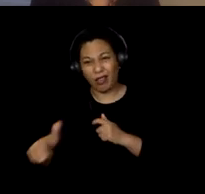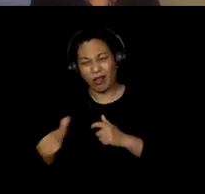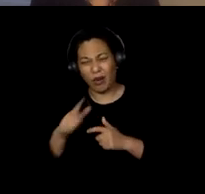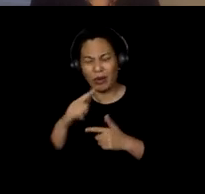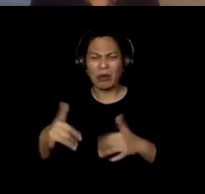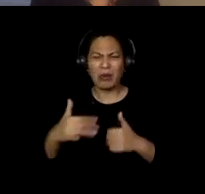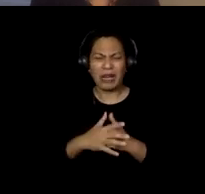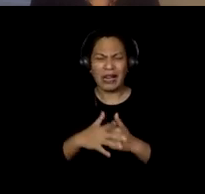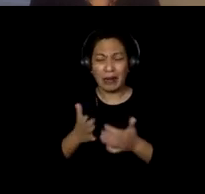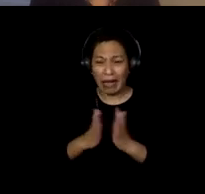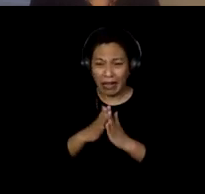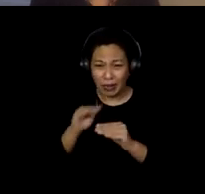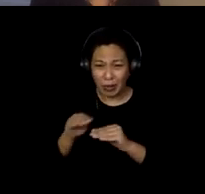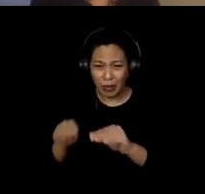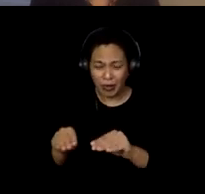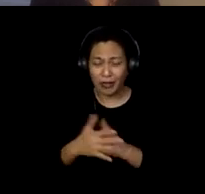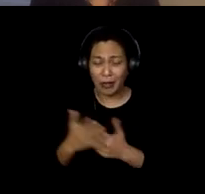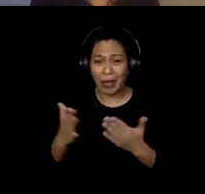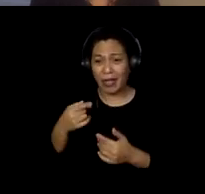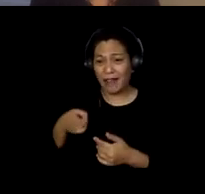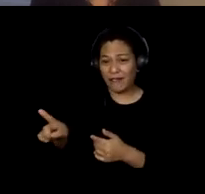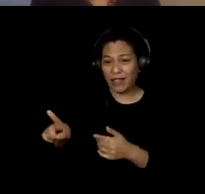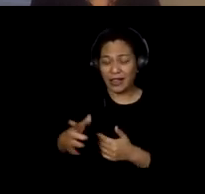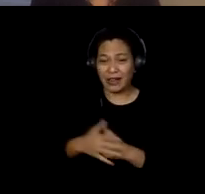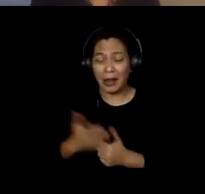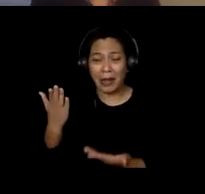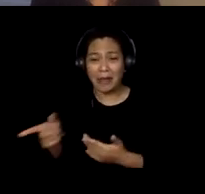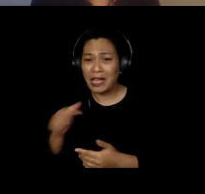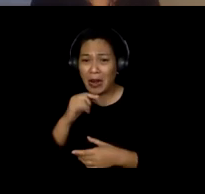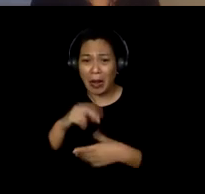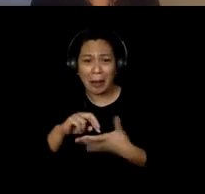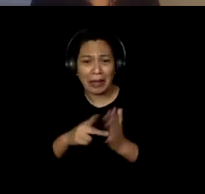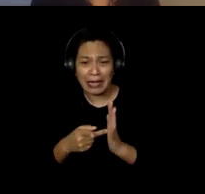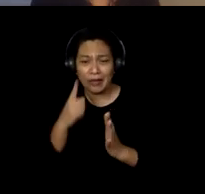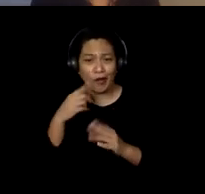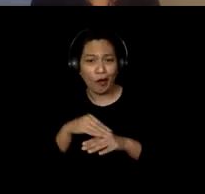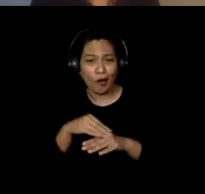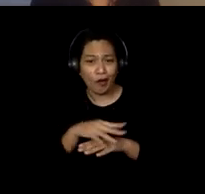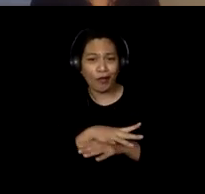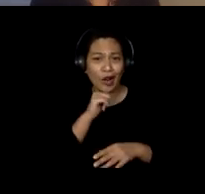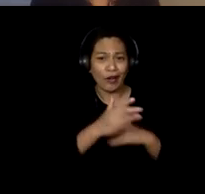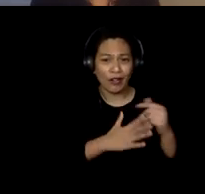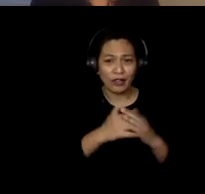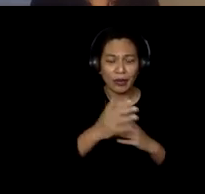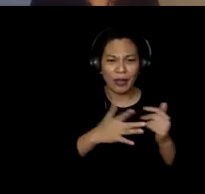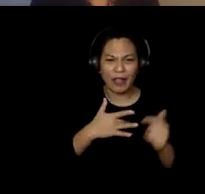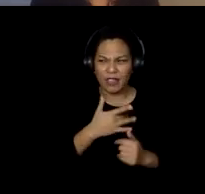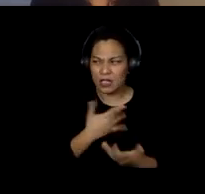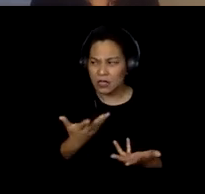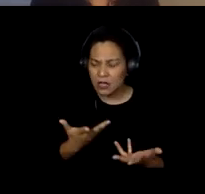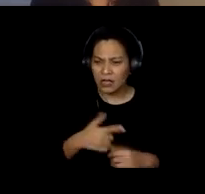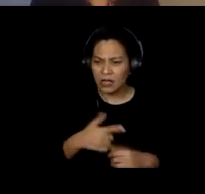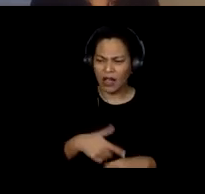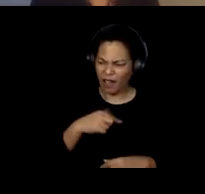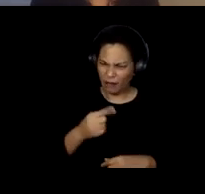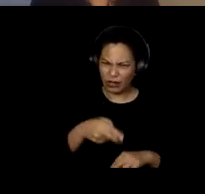way. He might get offended. What if he didn't mean to make you so uncomfortable? You feel resentful. You were sitting there